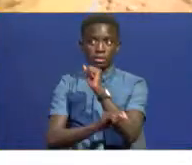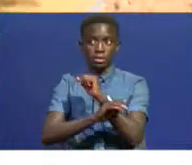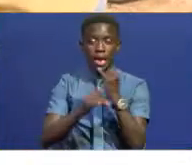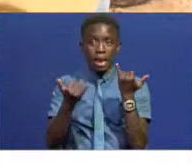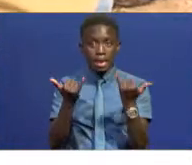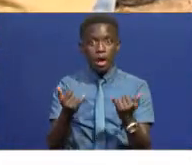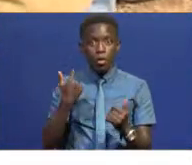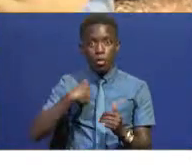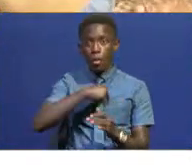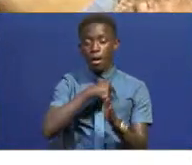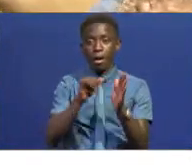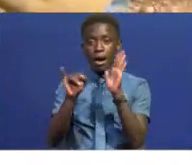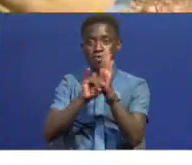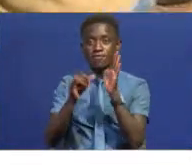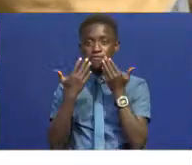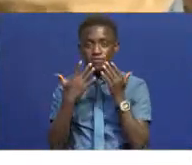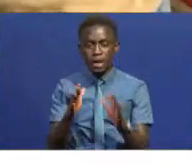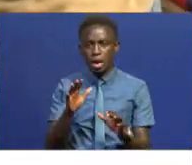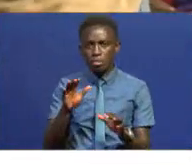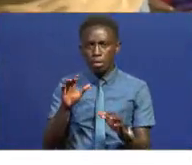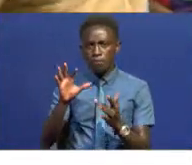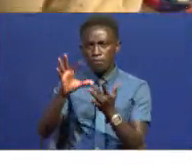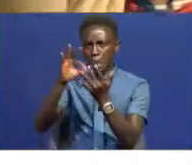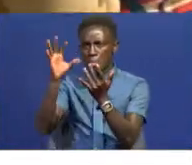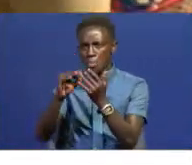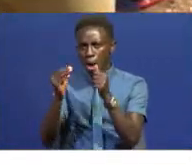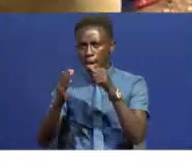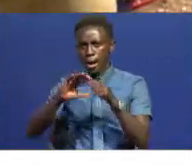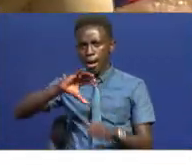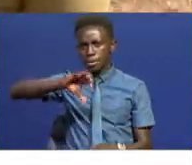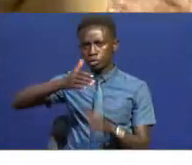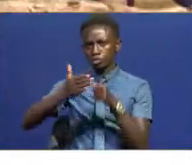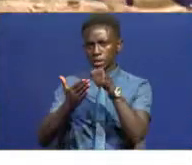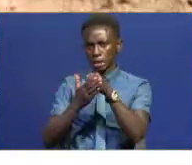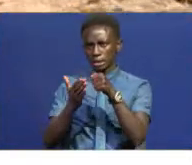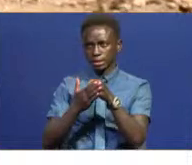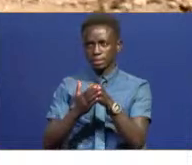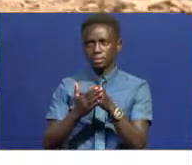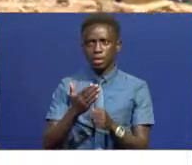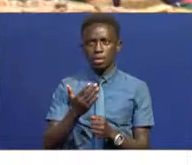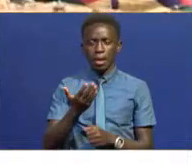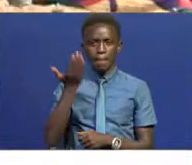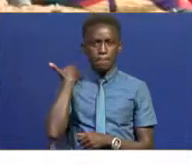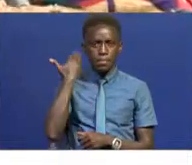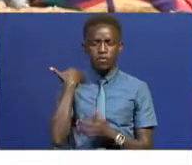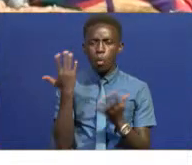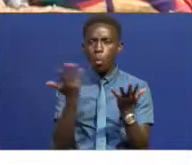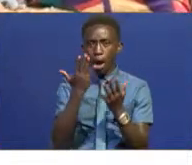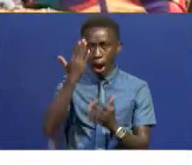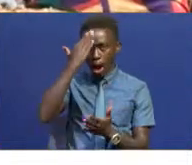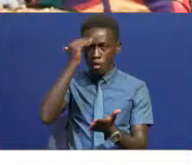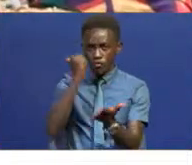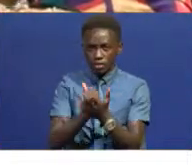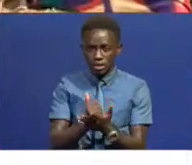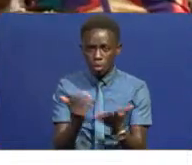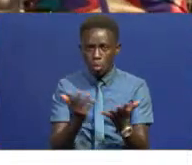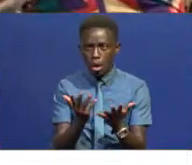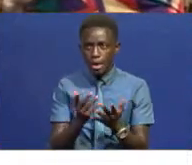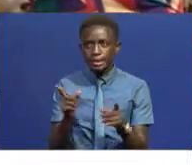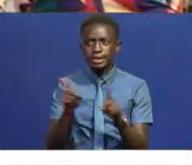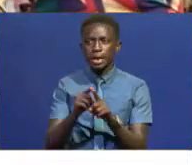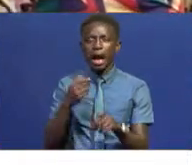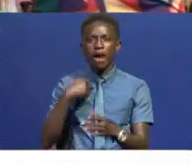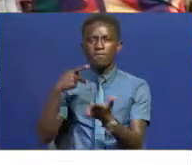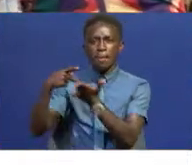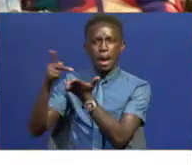9 counties, formerly the formerly provincial headquarters, and we have procured adequate equipment